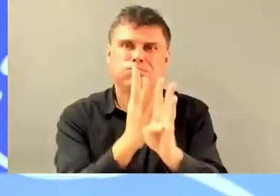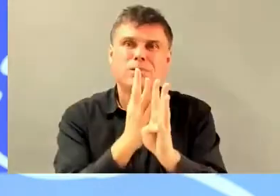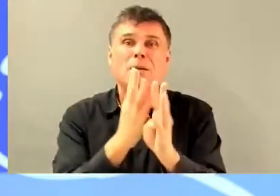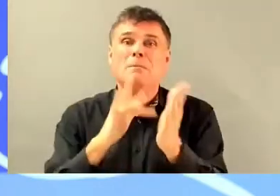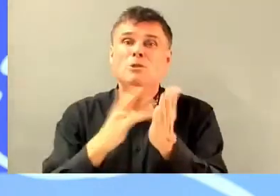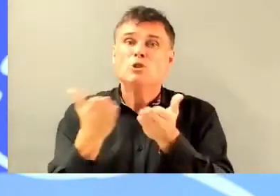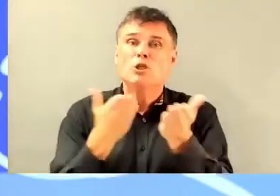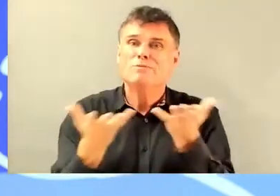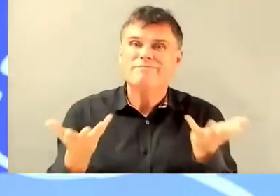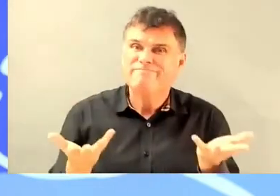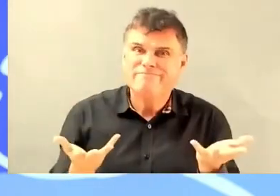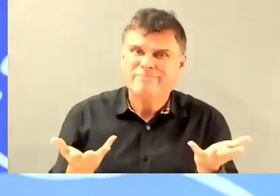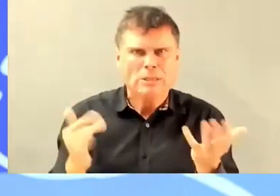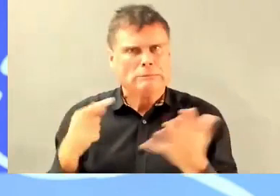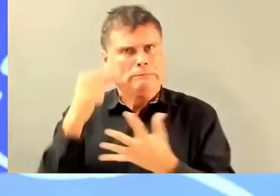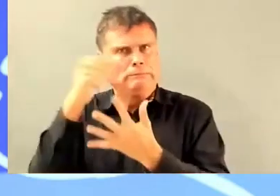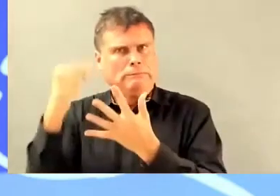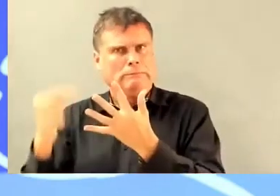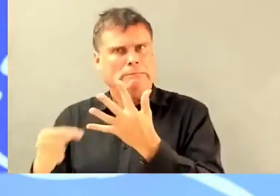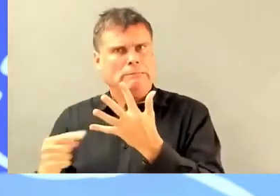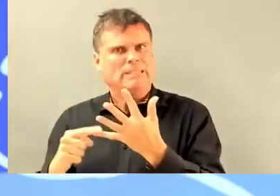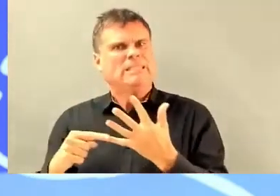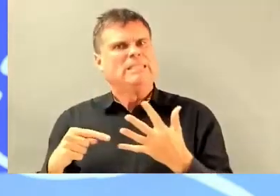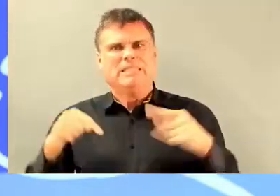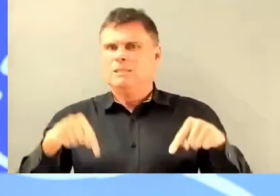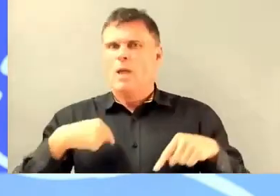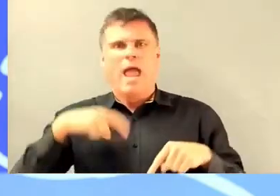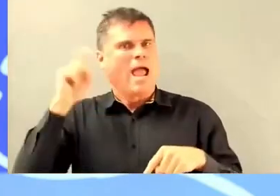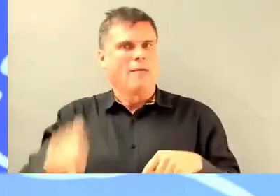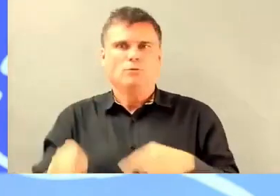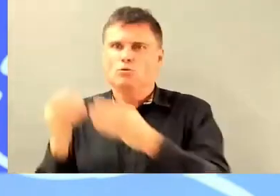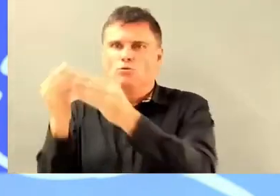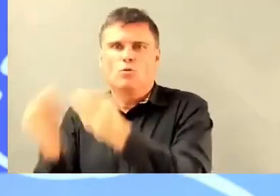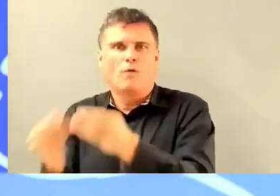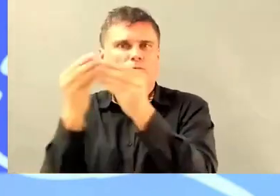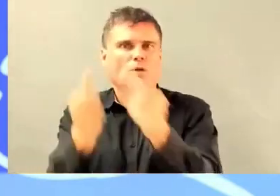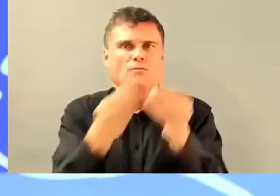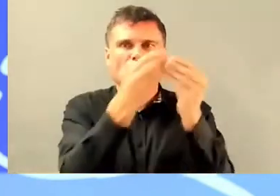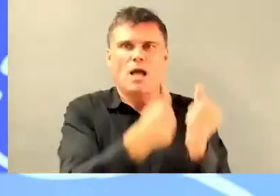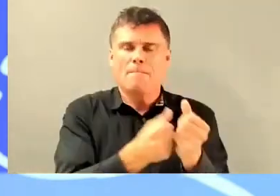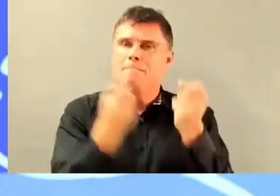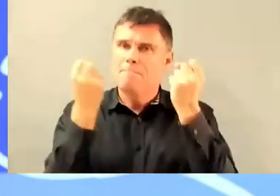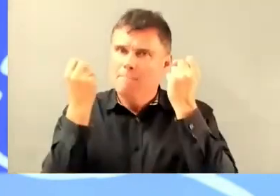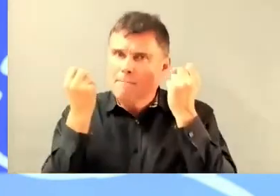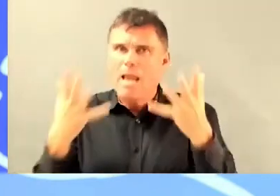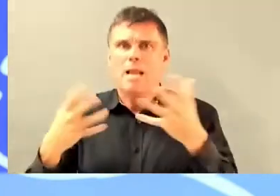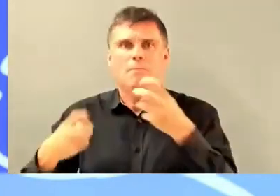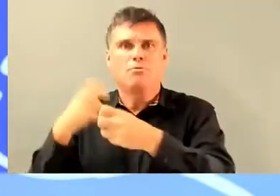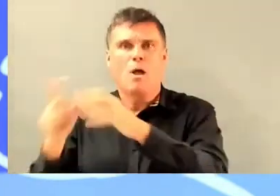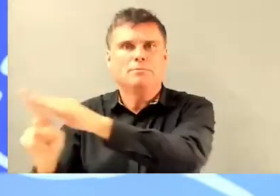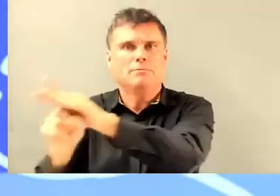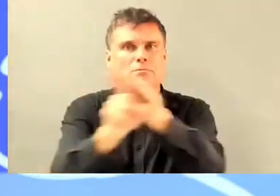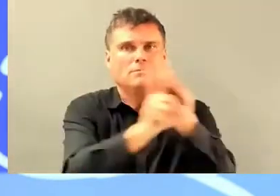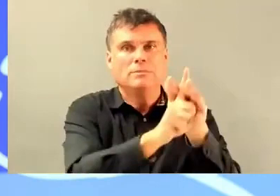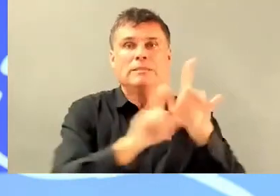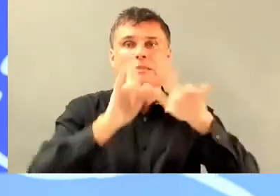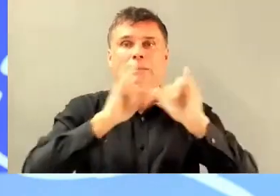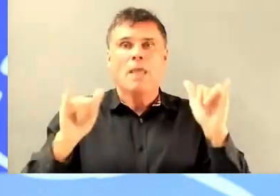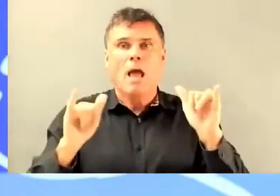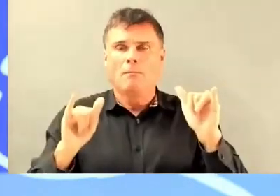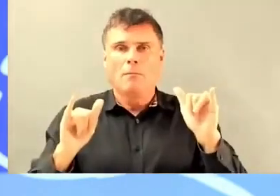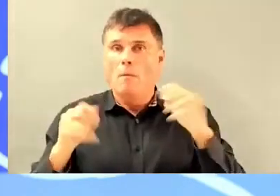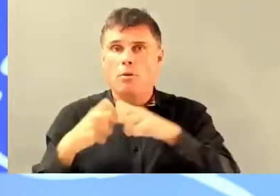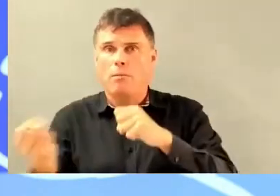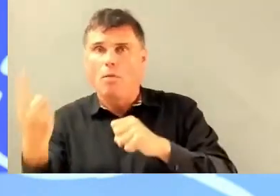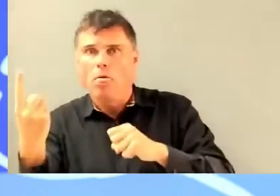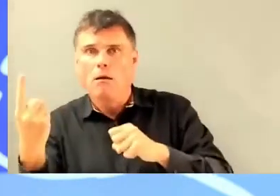address all of our healthcare crises, and there are multiple crises happening simultaneously. And this is, again, another collective effort